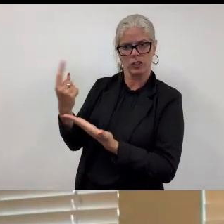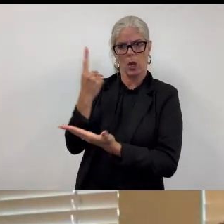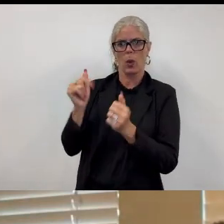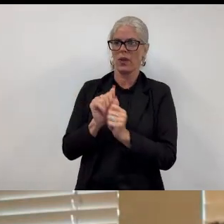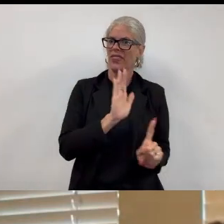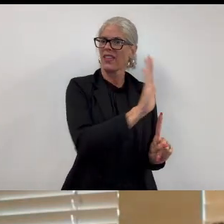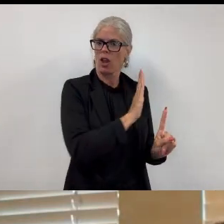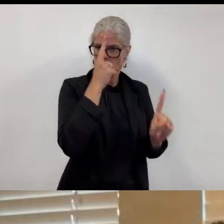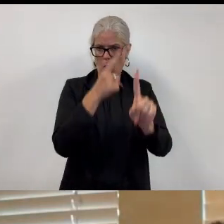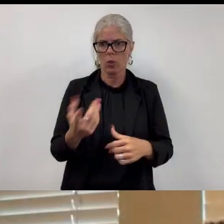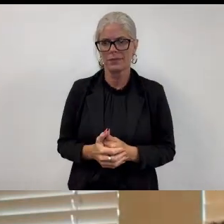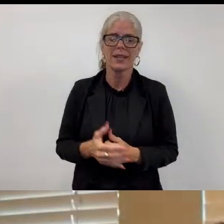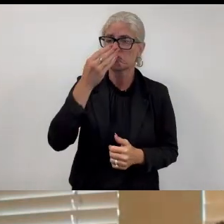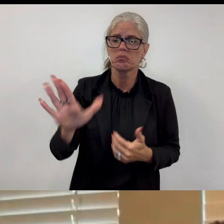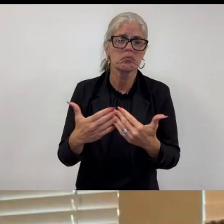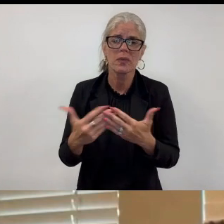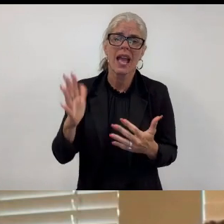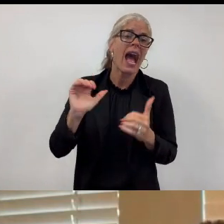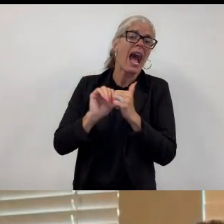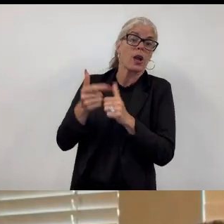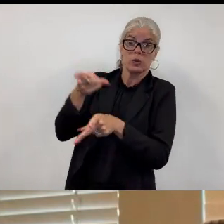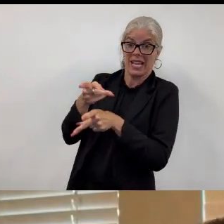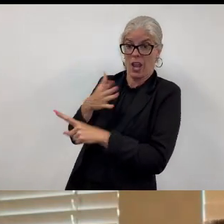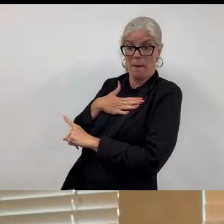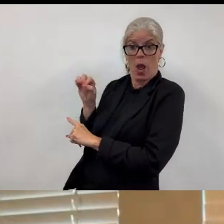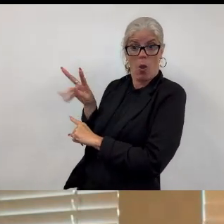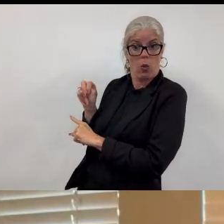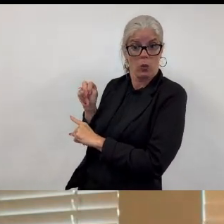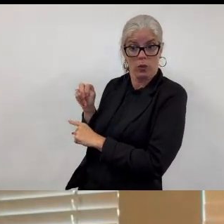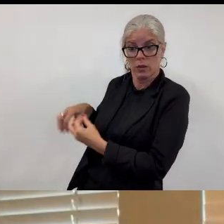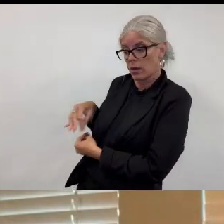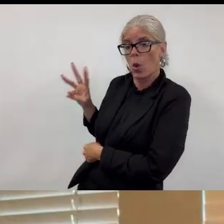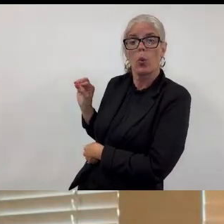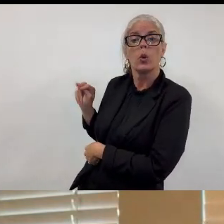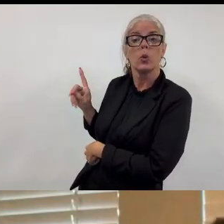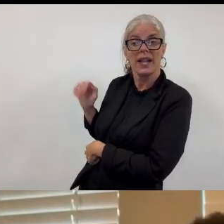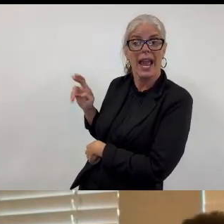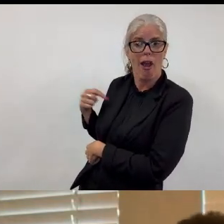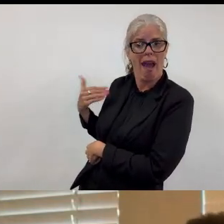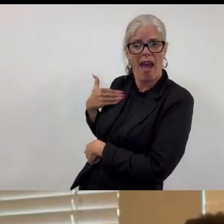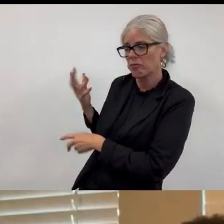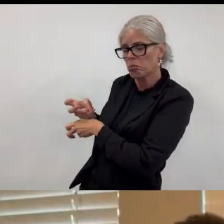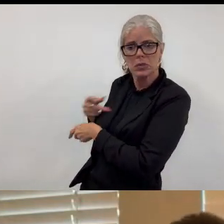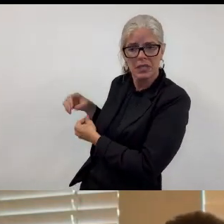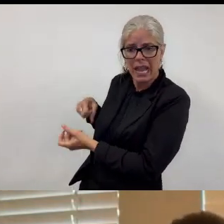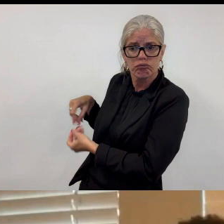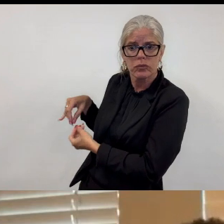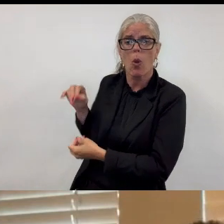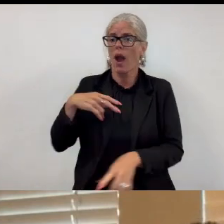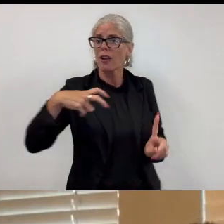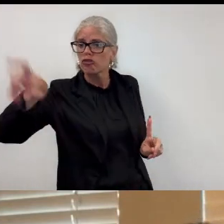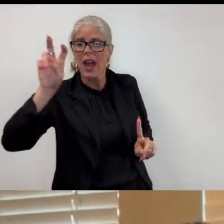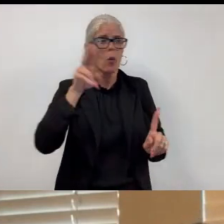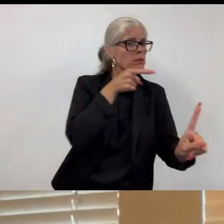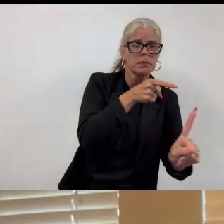together, working together to help someone meet their goals, whether it's more independence, whether it's administering their own wound care, or whether it's traveling. It's